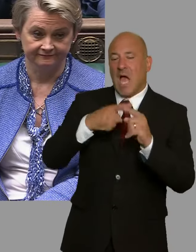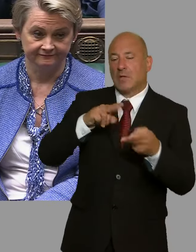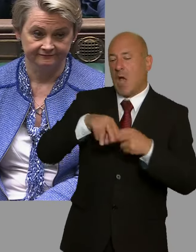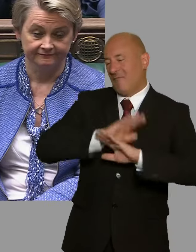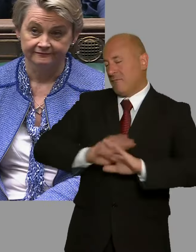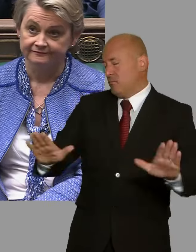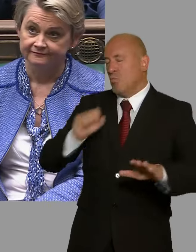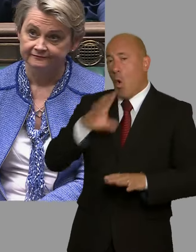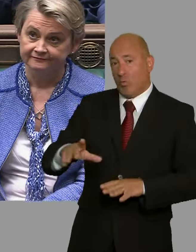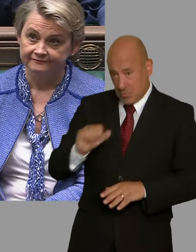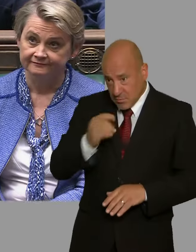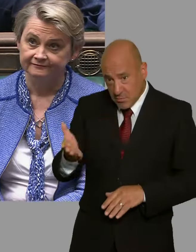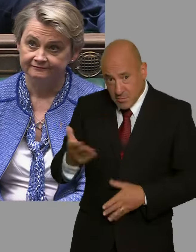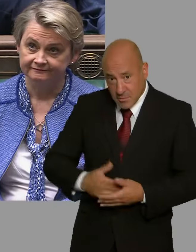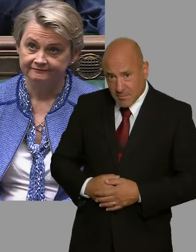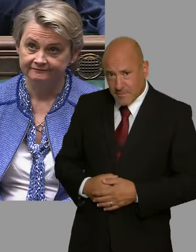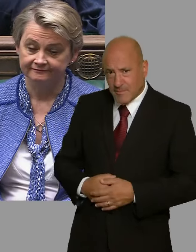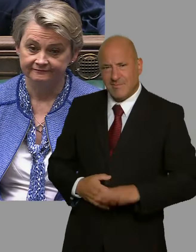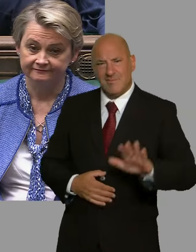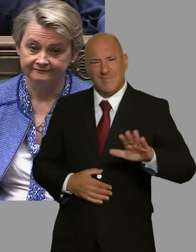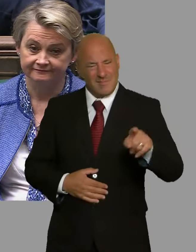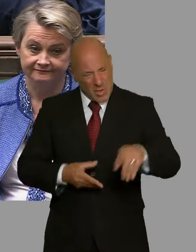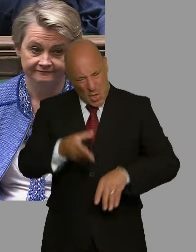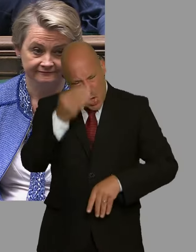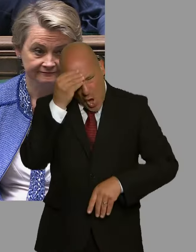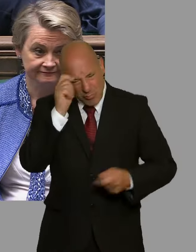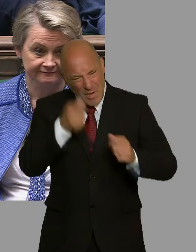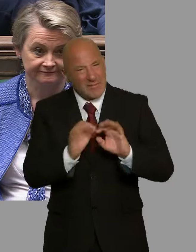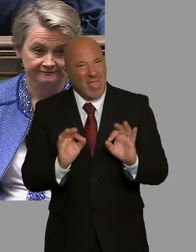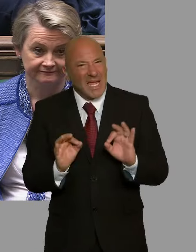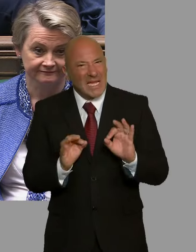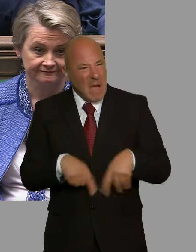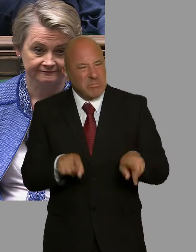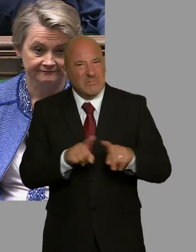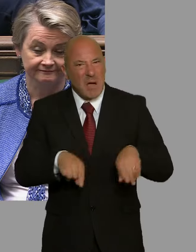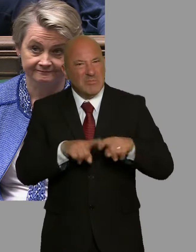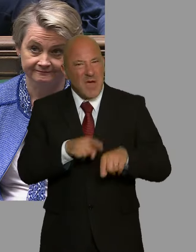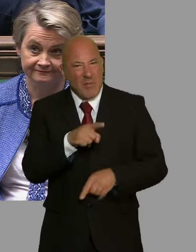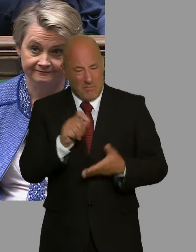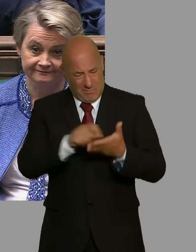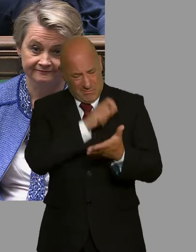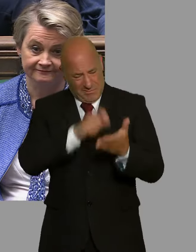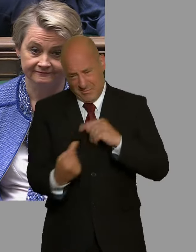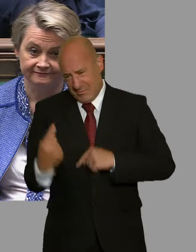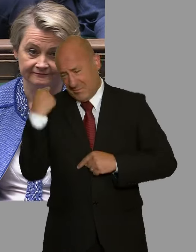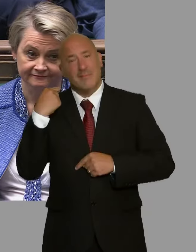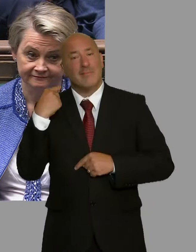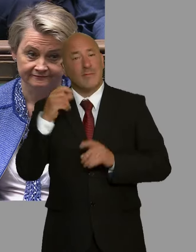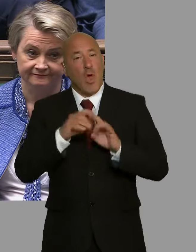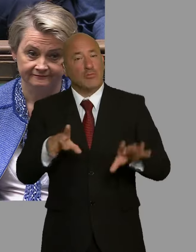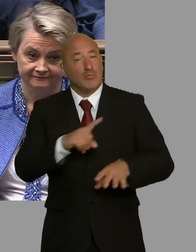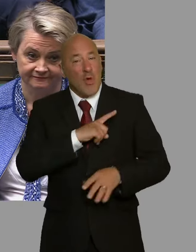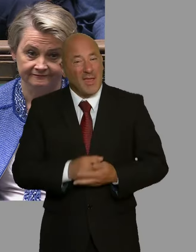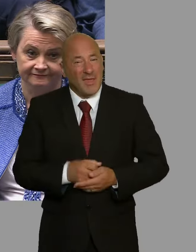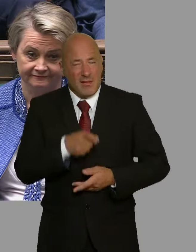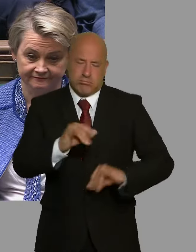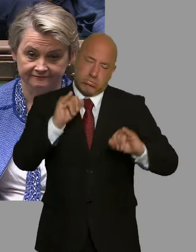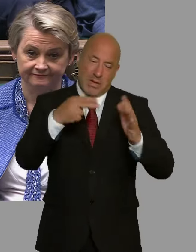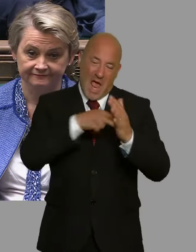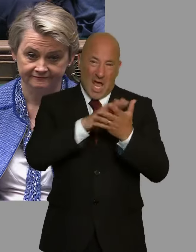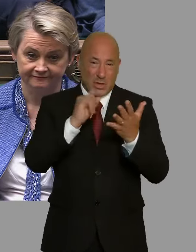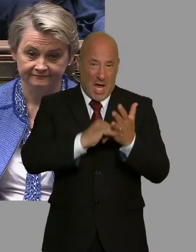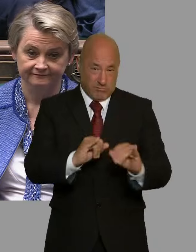name it. And now she accuses everyone of whining about the impact that had on the country. It had a huge impact on working people across the country,